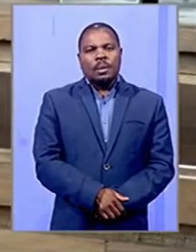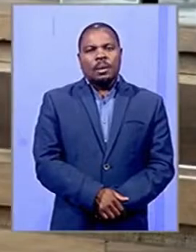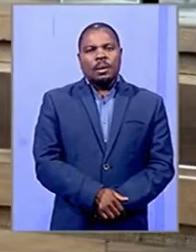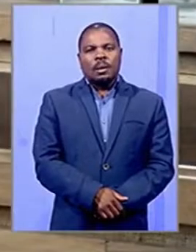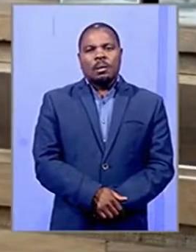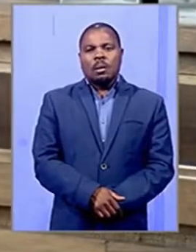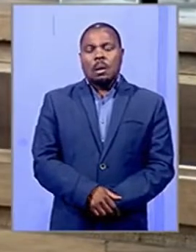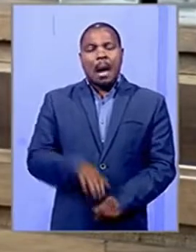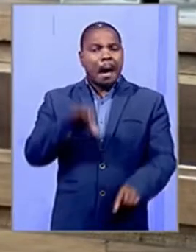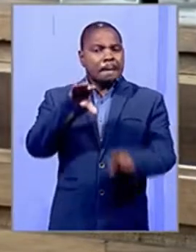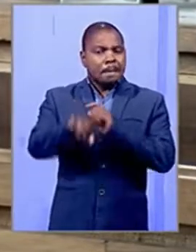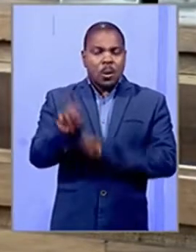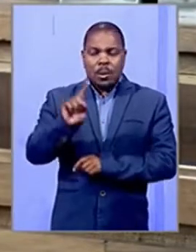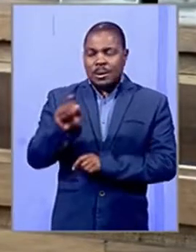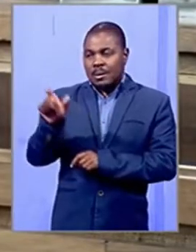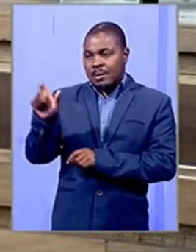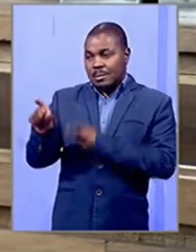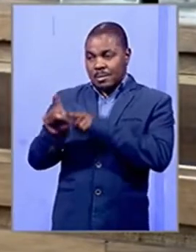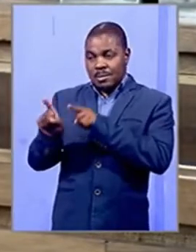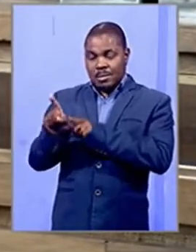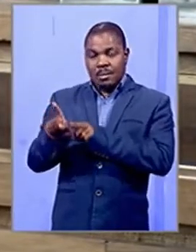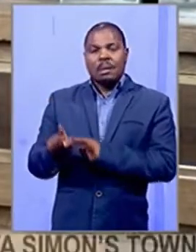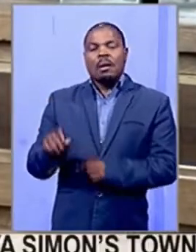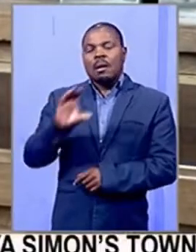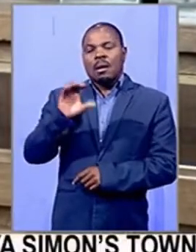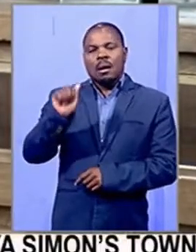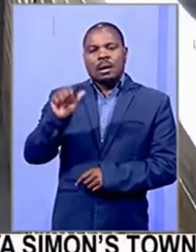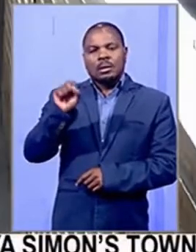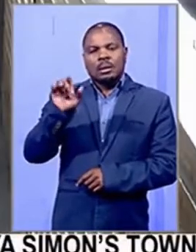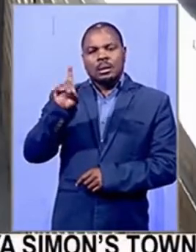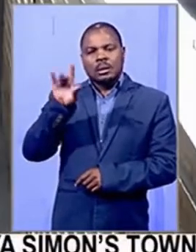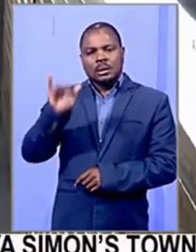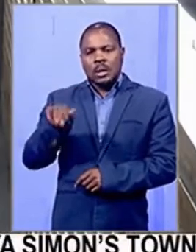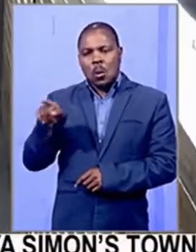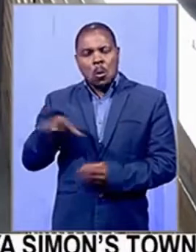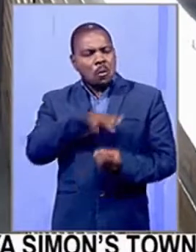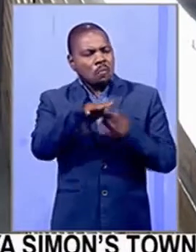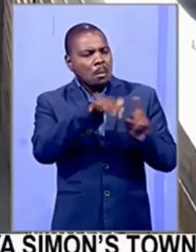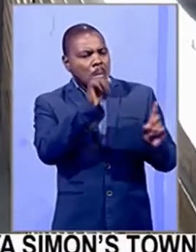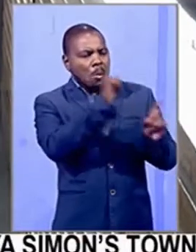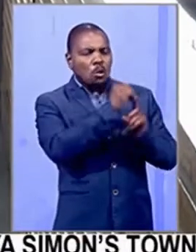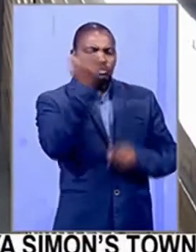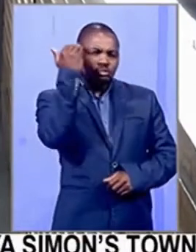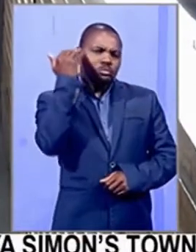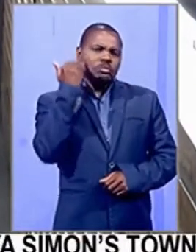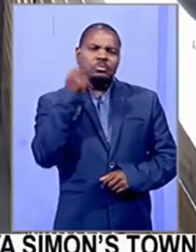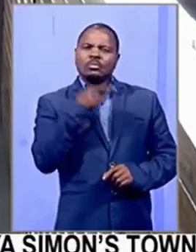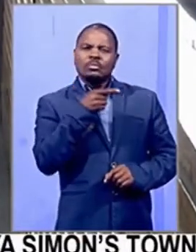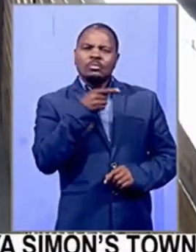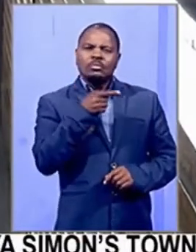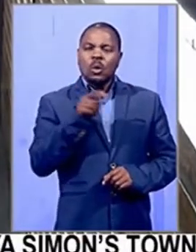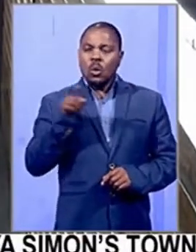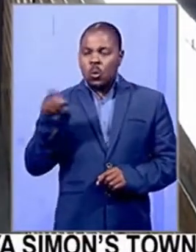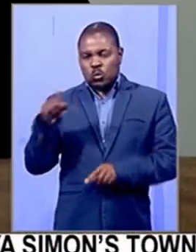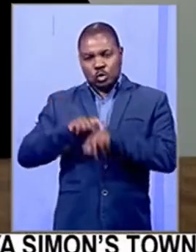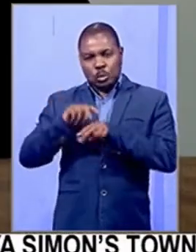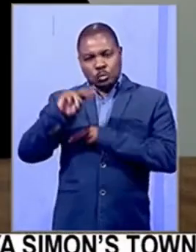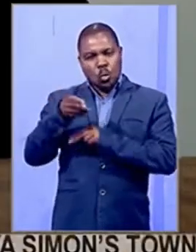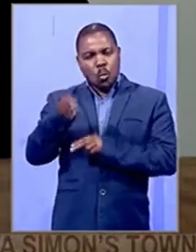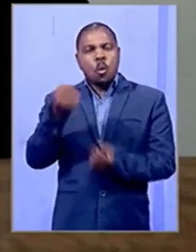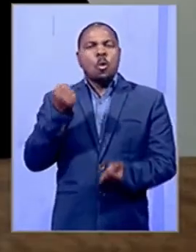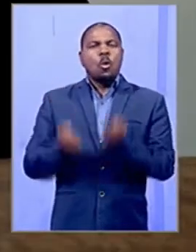Go tlhageletse gore Mmelaelwa Cassidy Hartzenburg ke wa lesika la magistrata yo bolailweng Romay van Rooyen o tlhageletse ka boripana